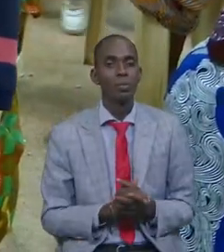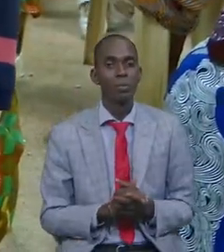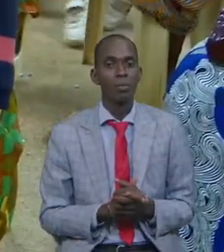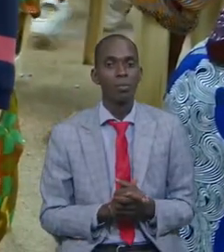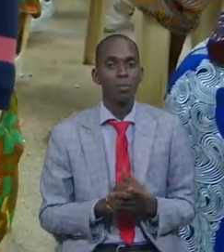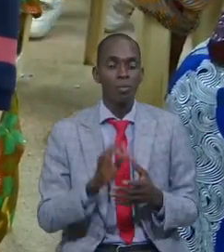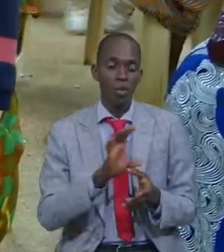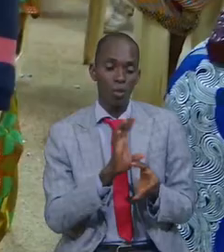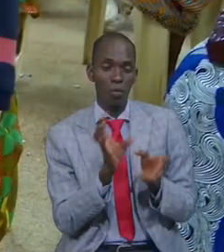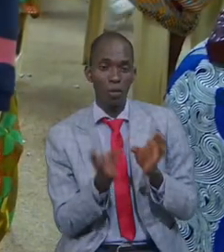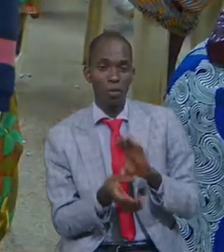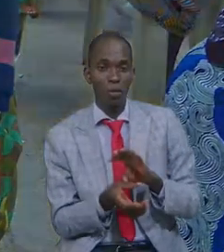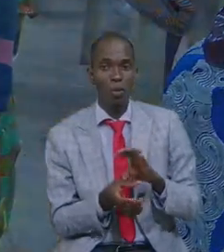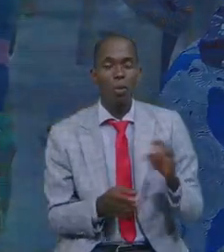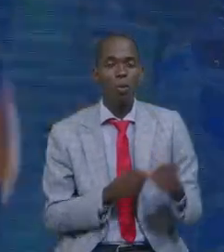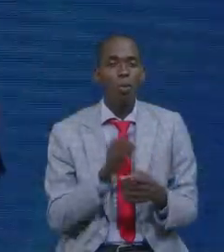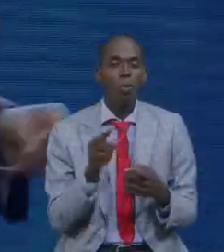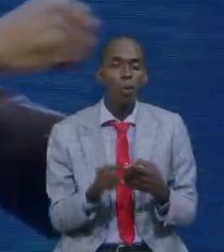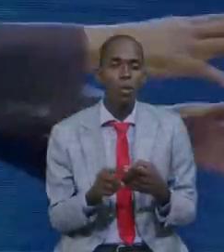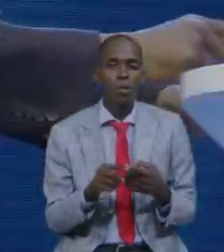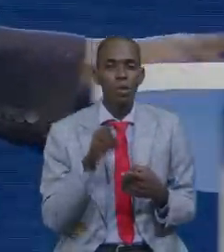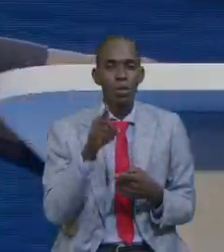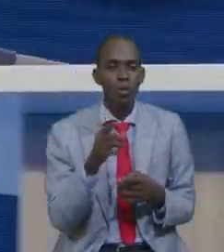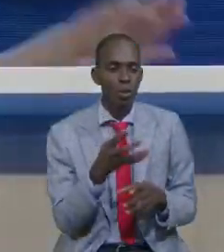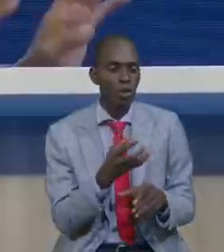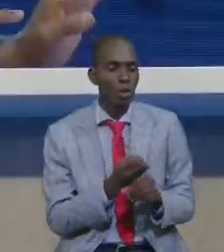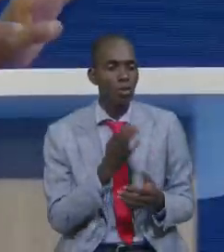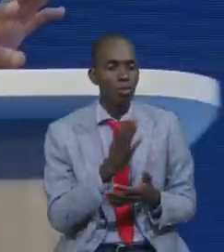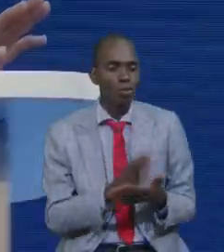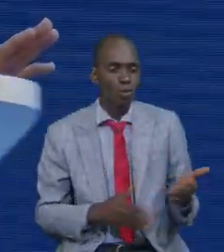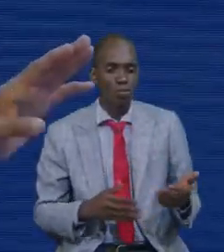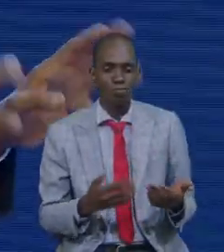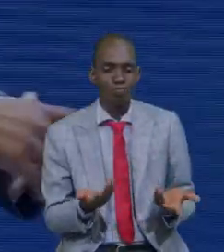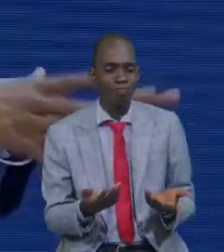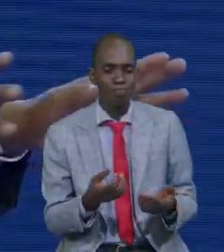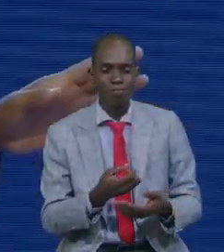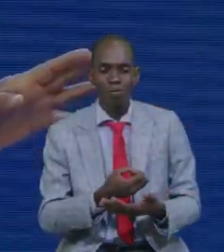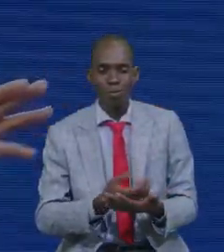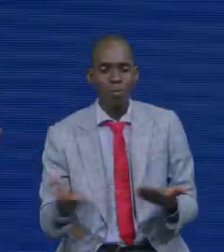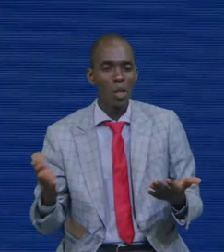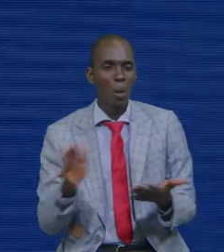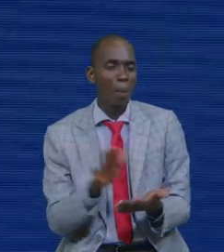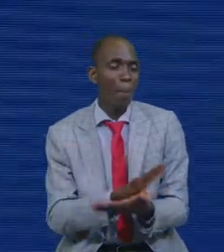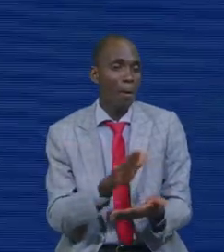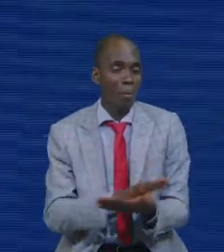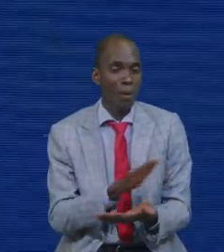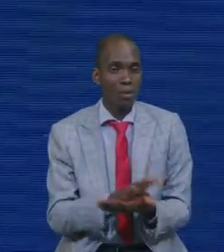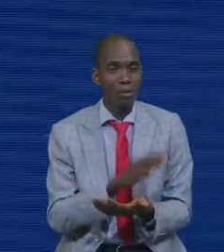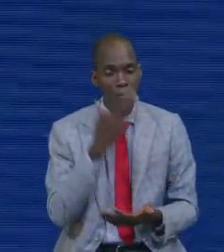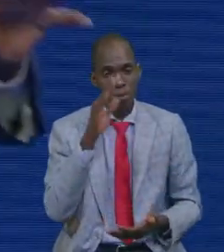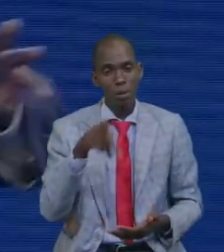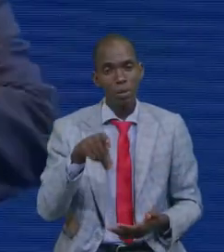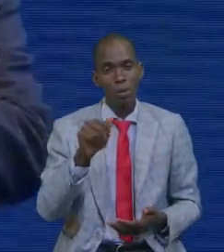Conversion, when you take some scraps of paper, sheets of paper,